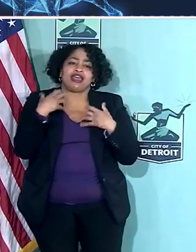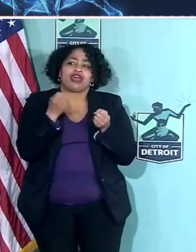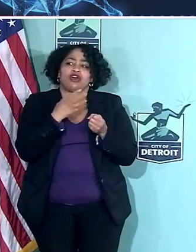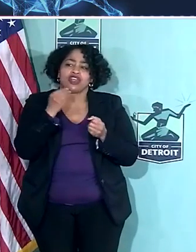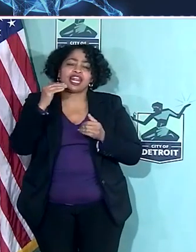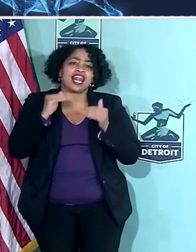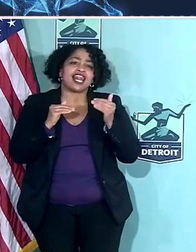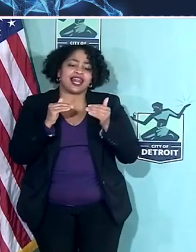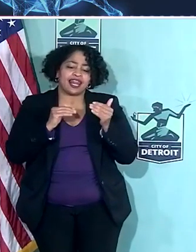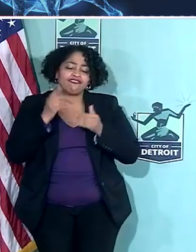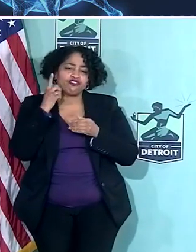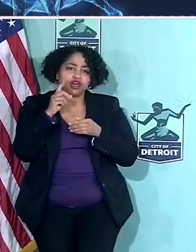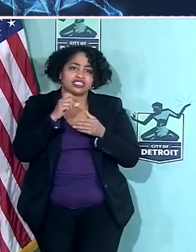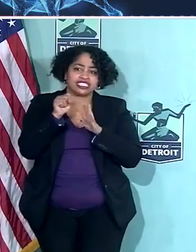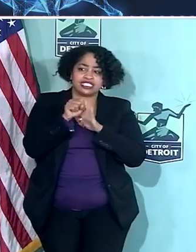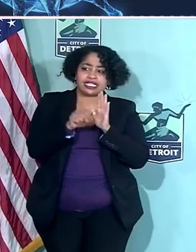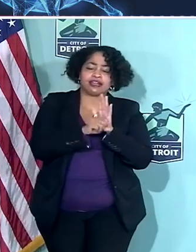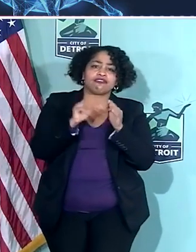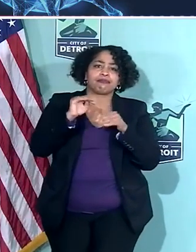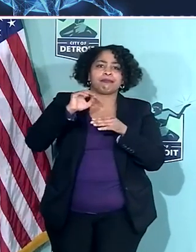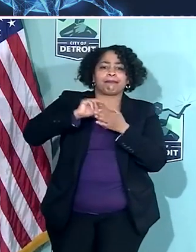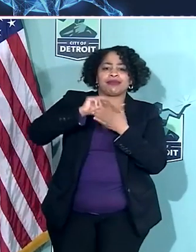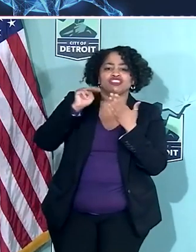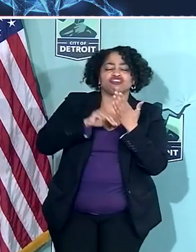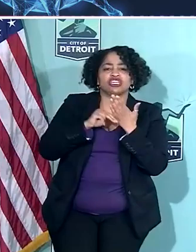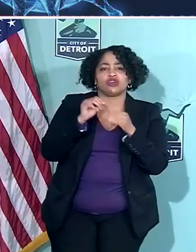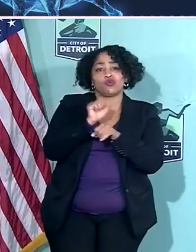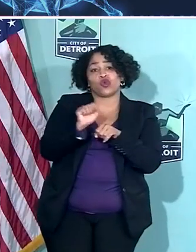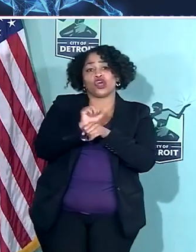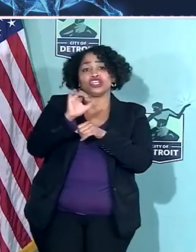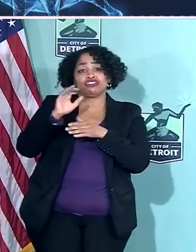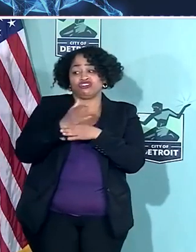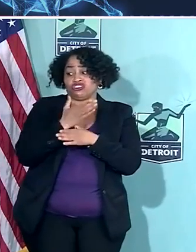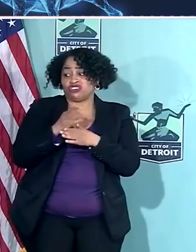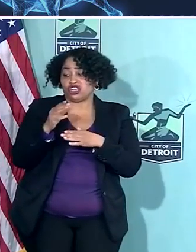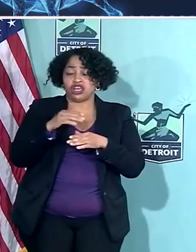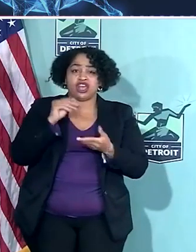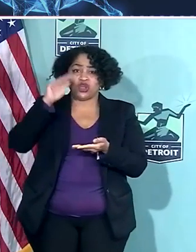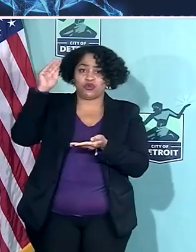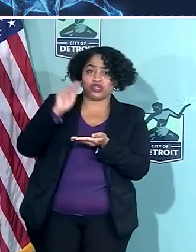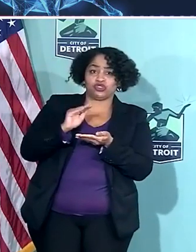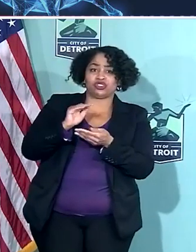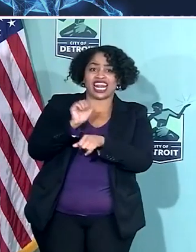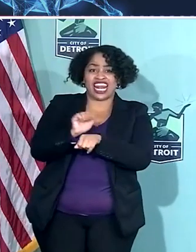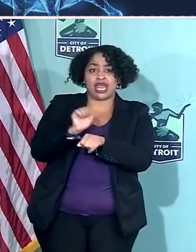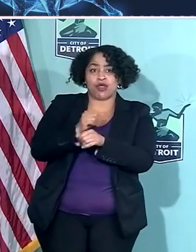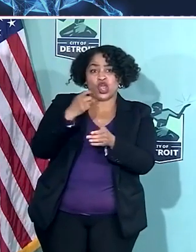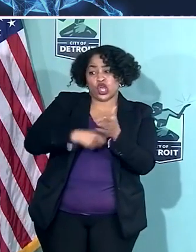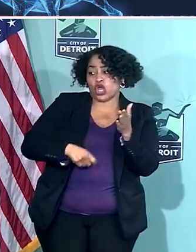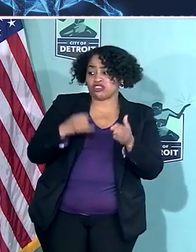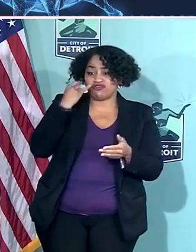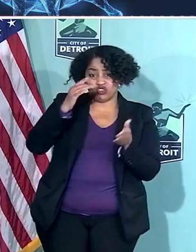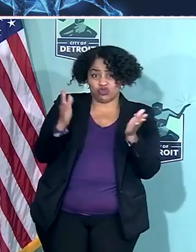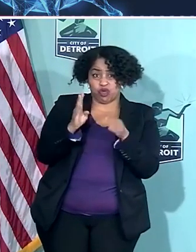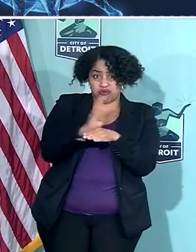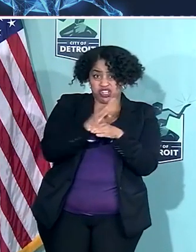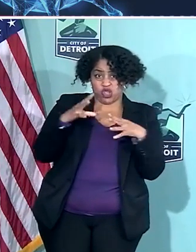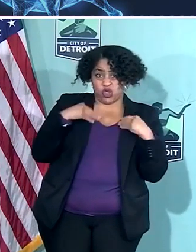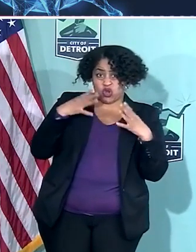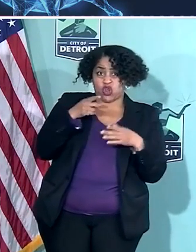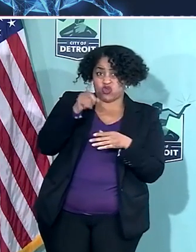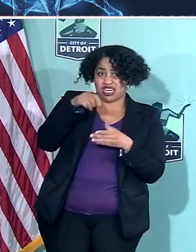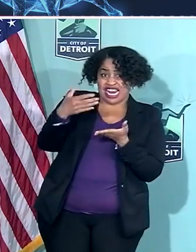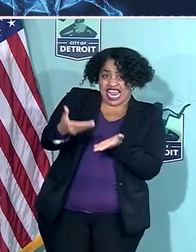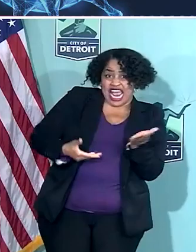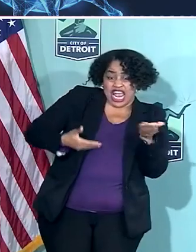Michigan's programs, including WorkShare, which can help reduce the cost of labor cost. If you're a small business owner and you need to